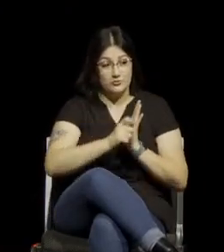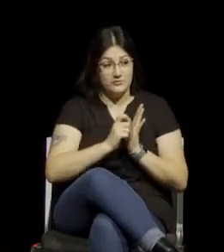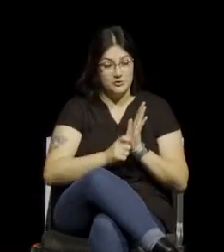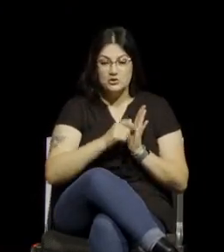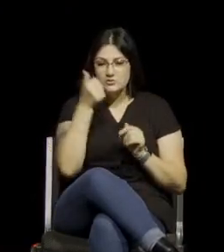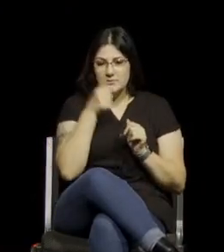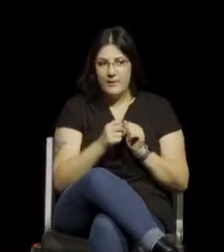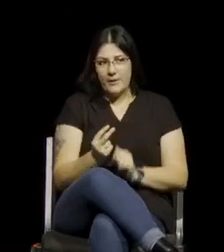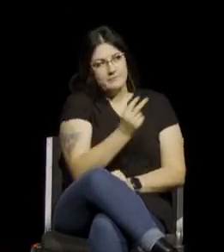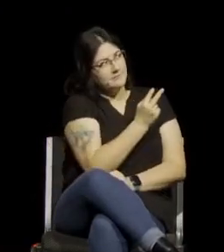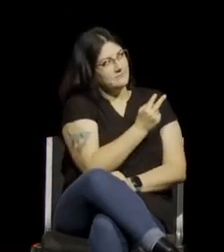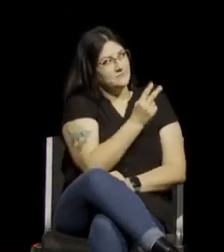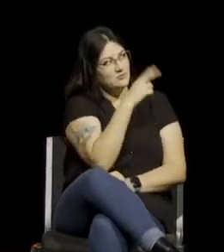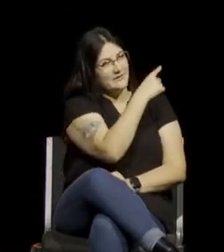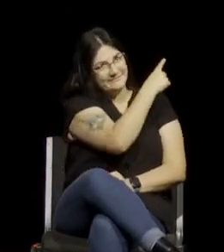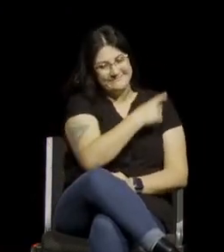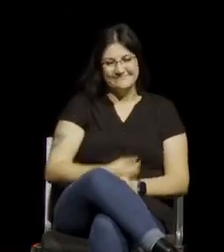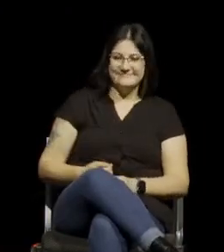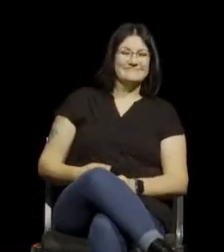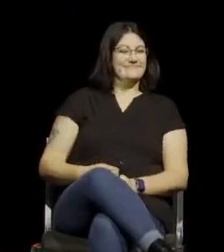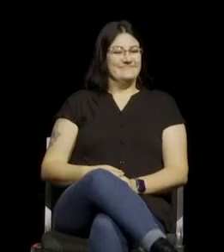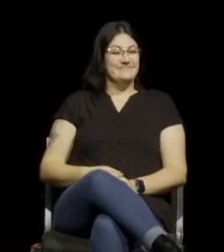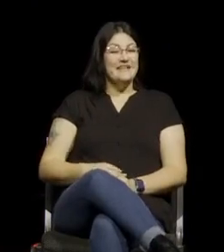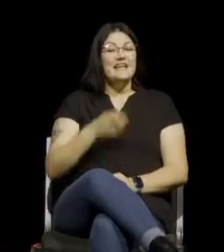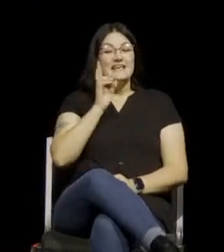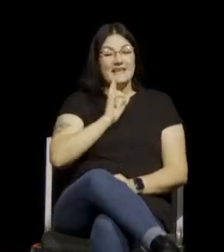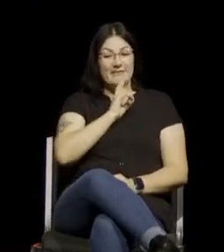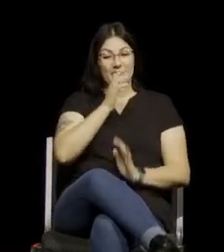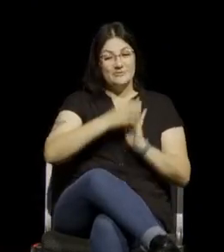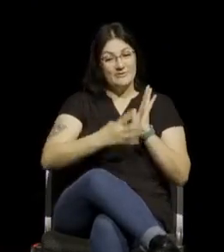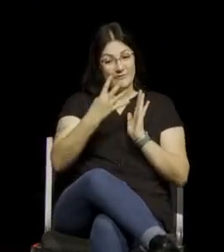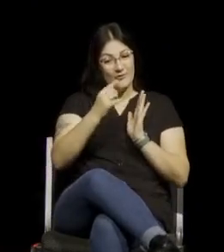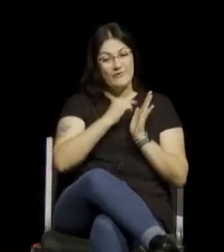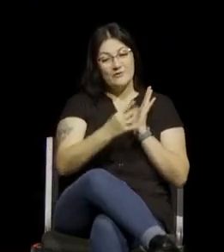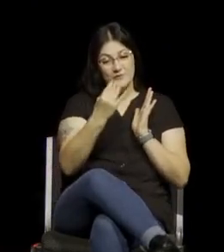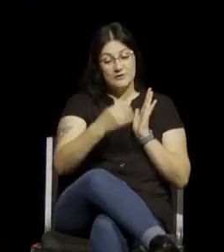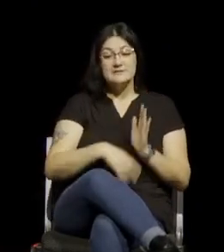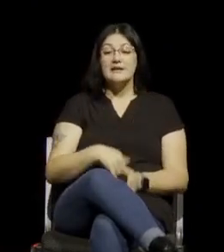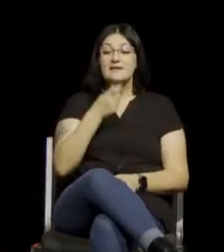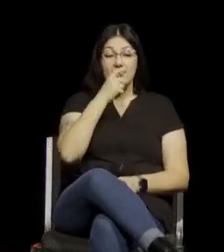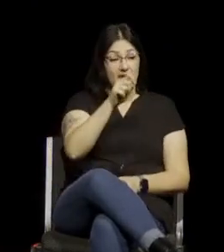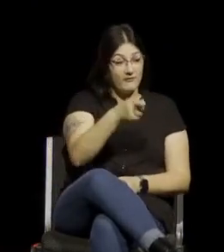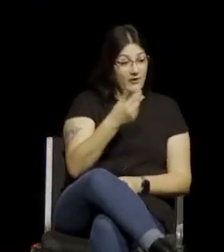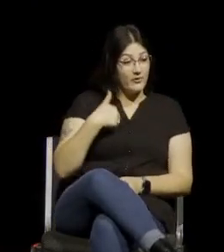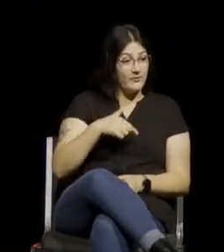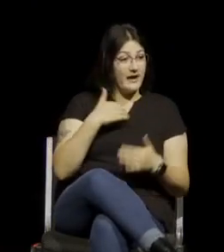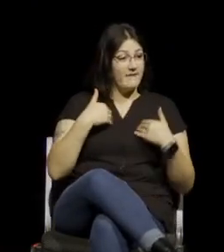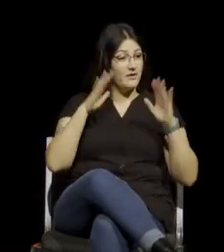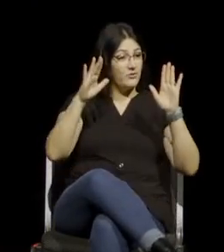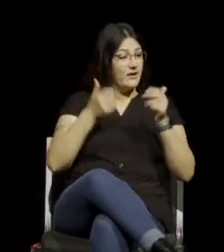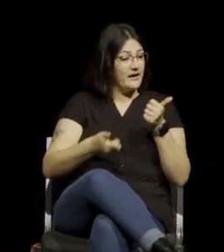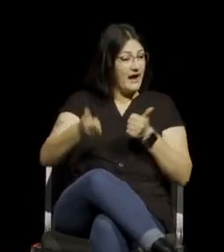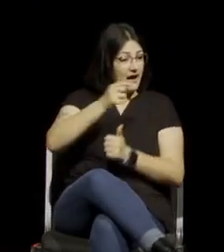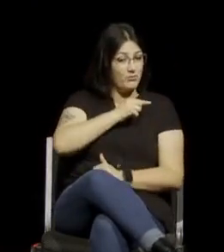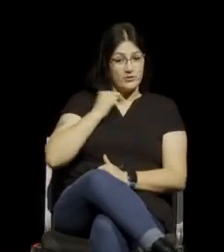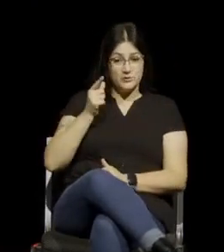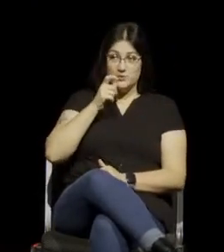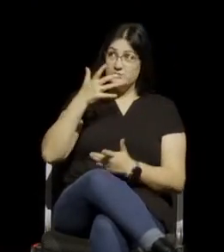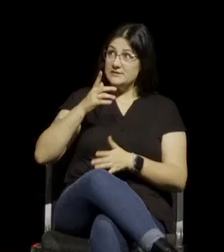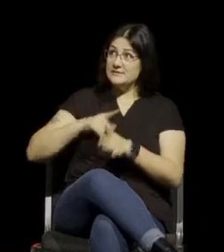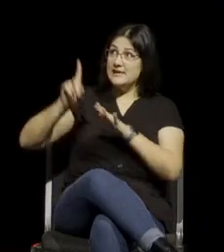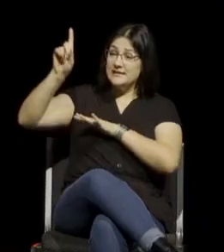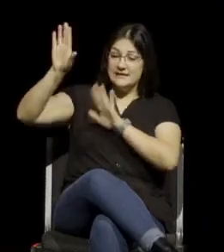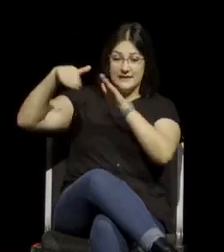That's the best thing you're going to hear today. Hebrews chapter 4, verse 14 says, "Therefore, since we have a great high priest who has ascended into